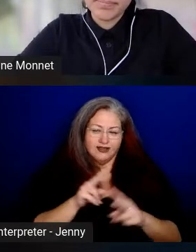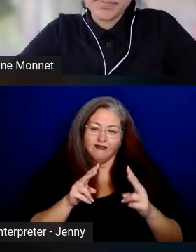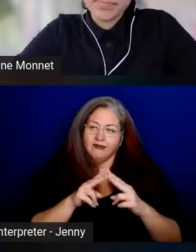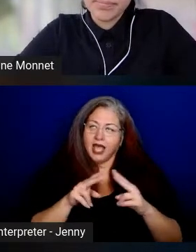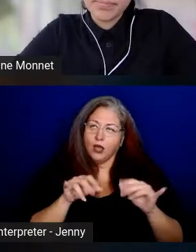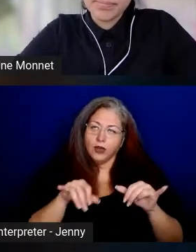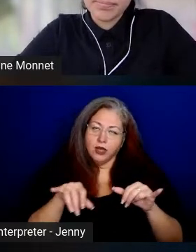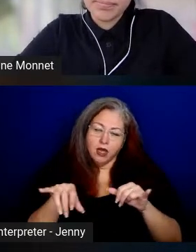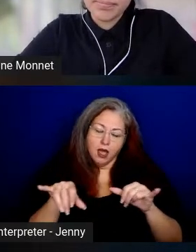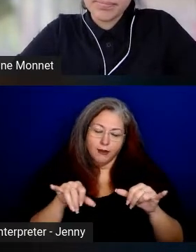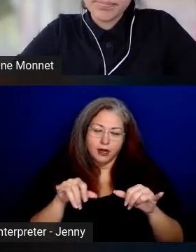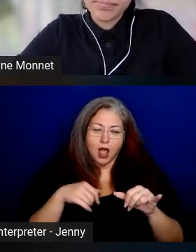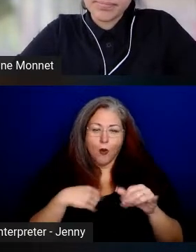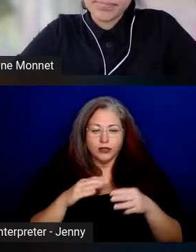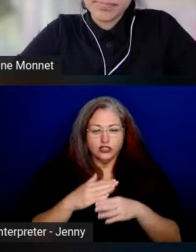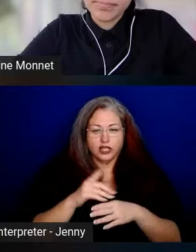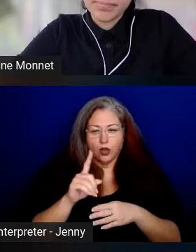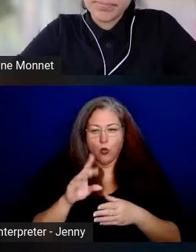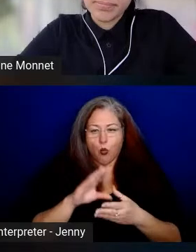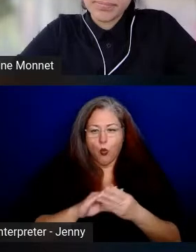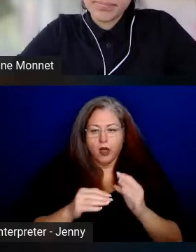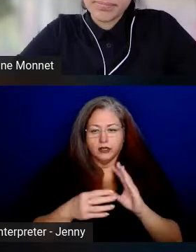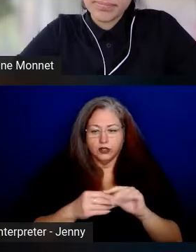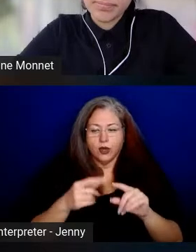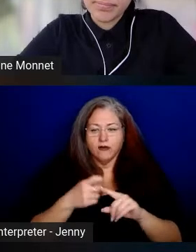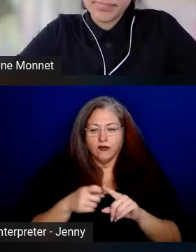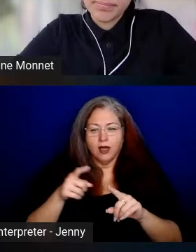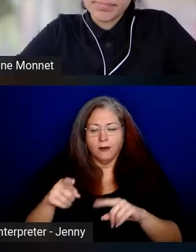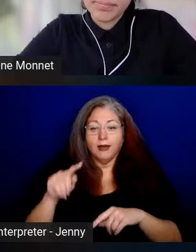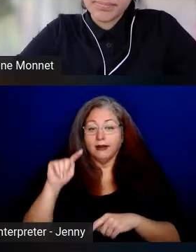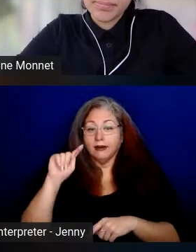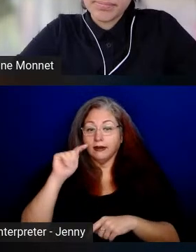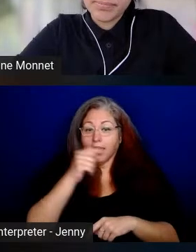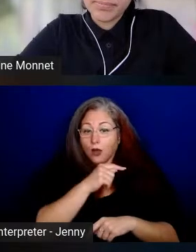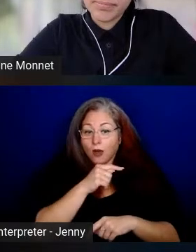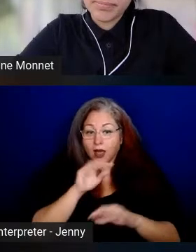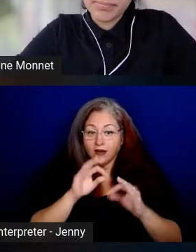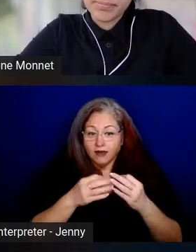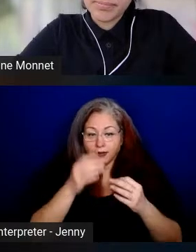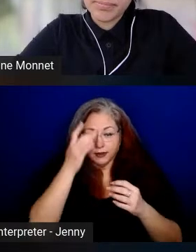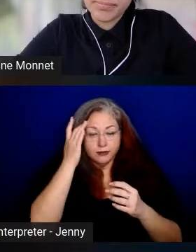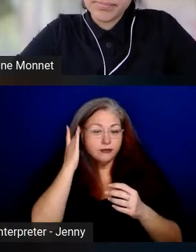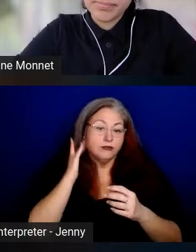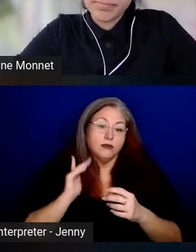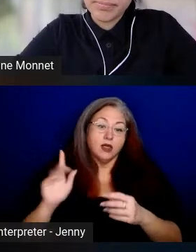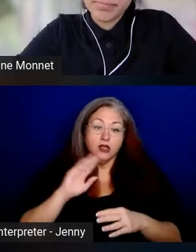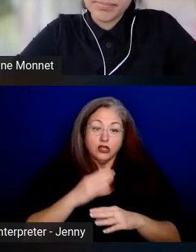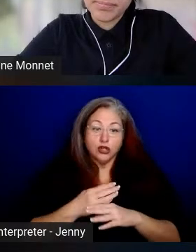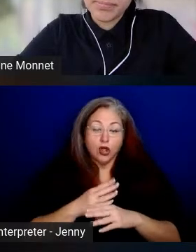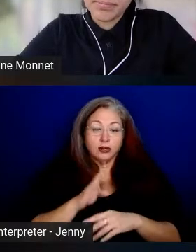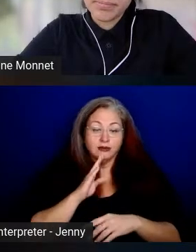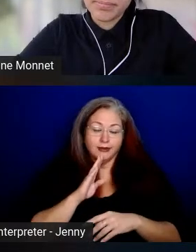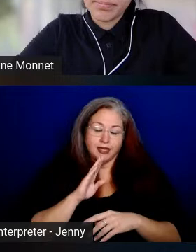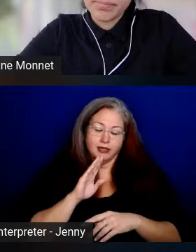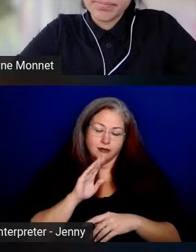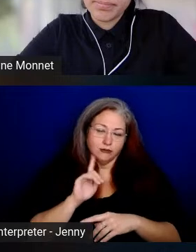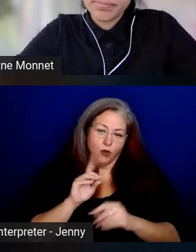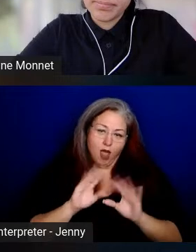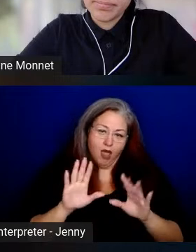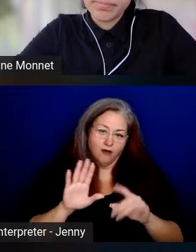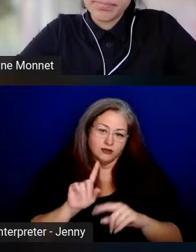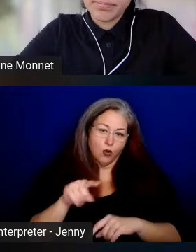wanted to share just one of the stories with you here. It was from a Taiwanese family. The daughter only spoke, obviously,